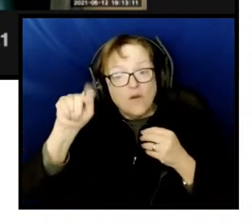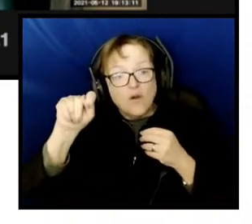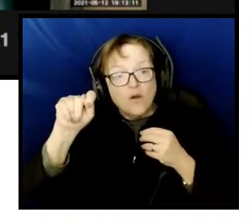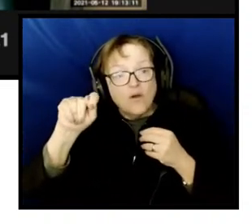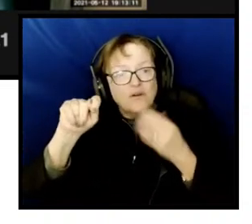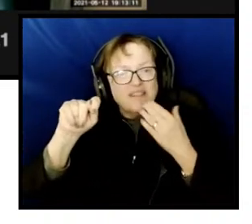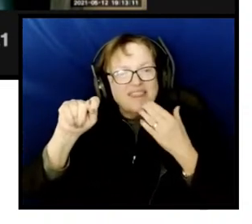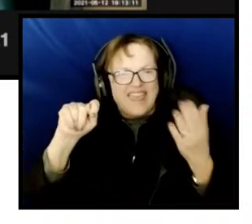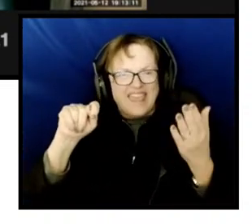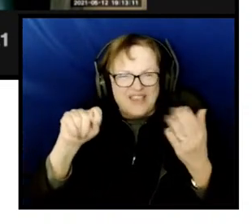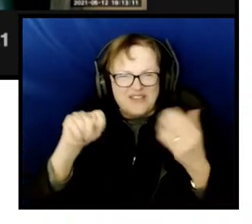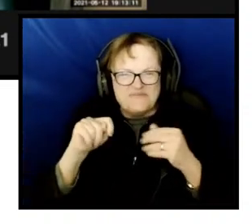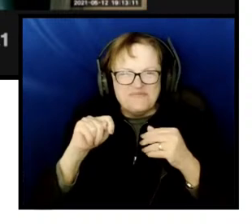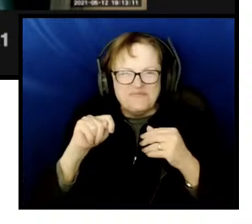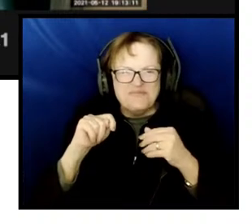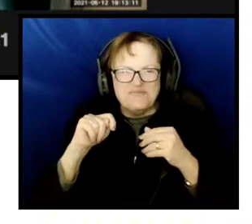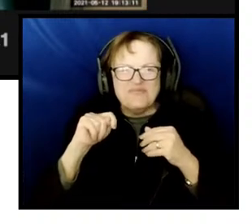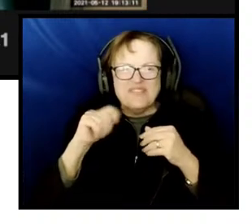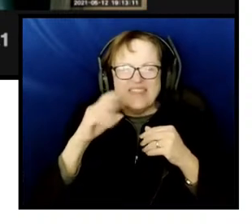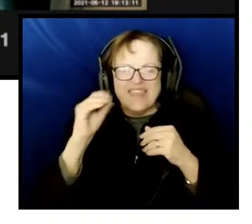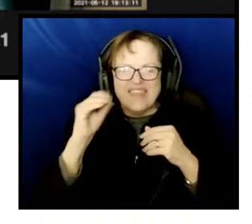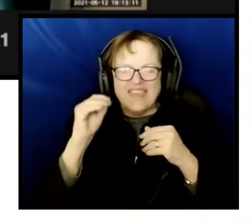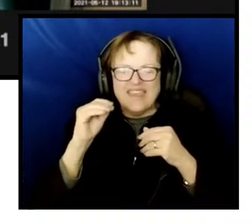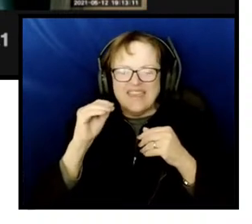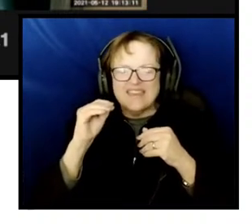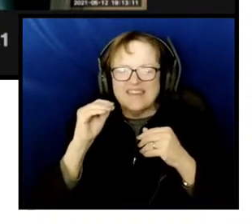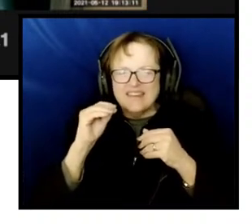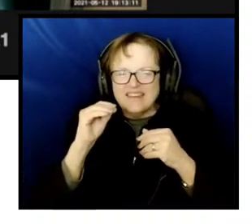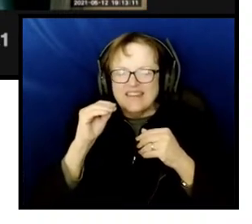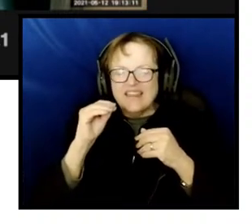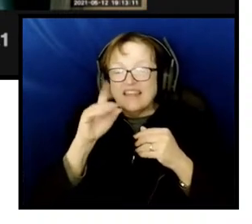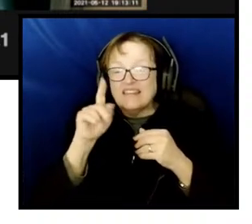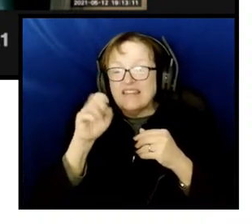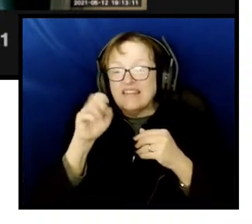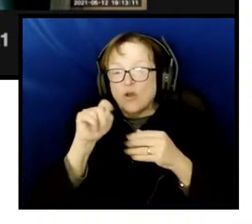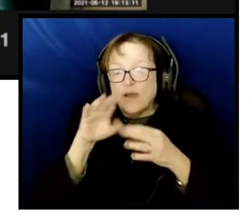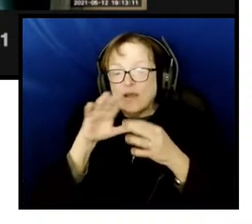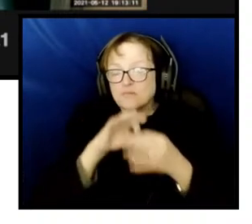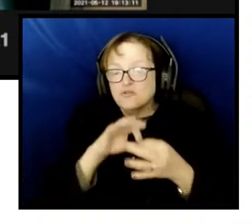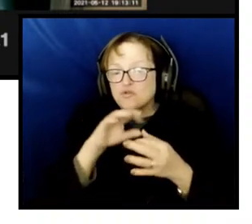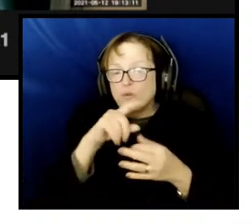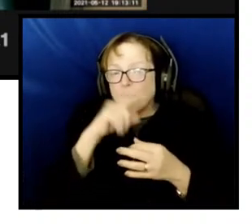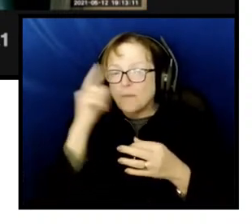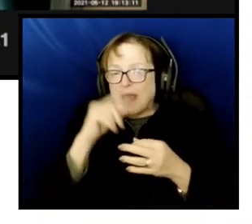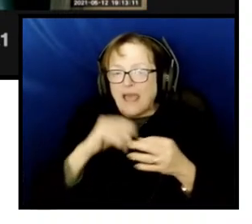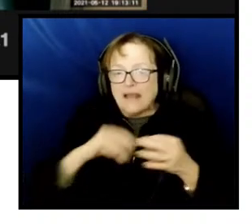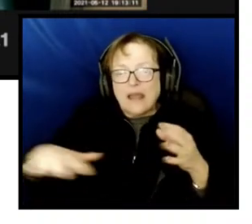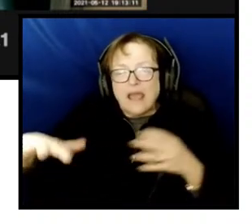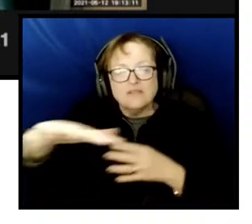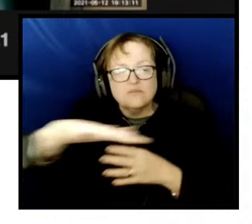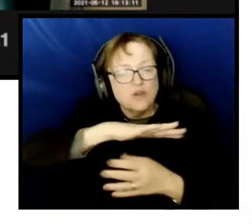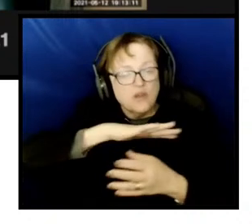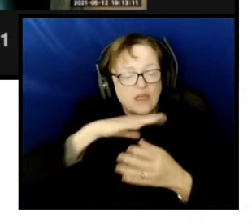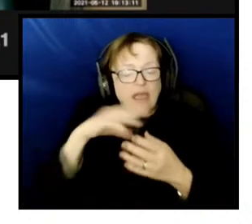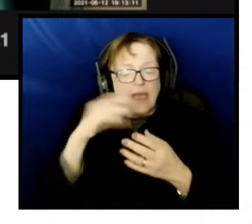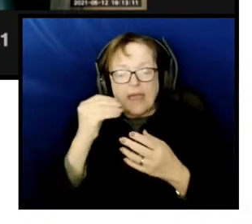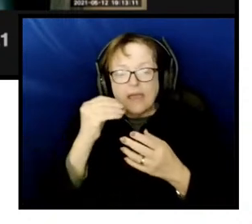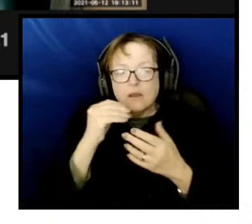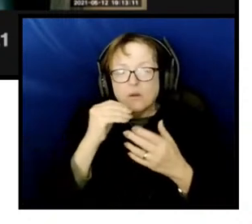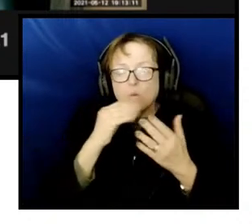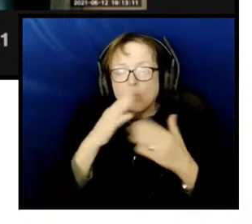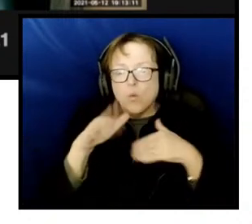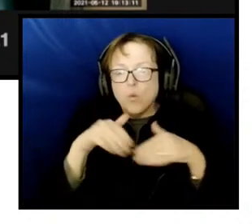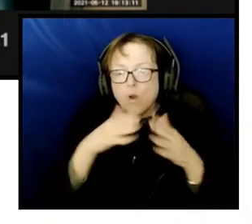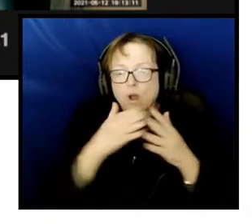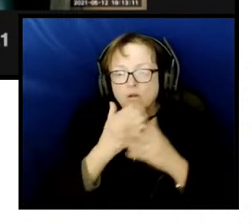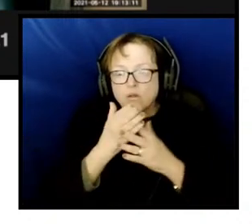We walked through the history of tarot and its connection to the Black diaspora. And we also walked through a